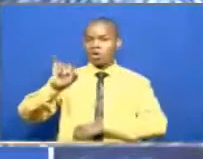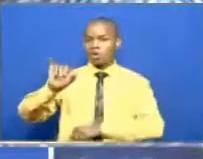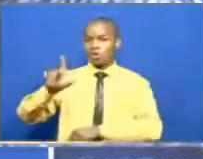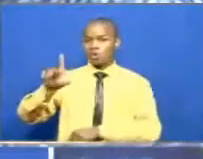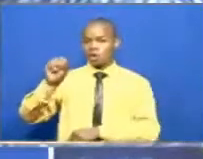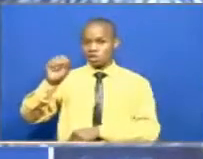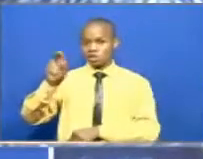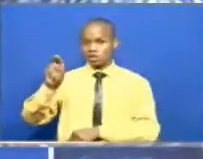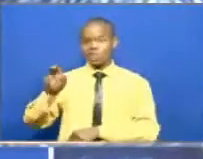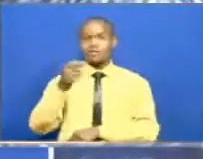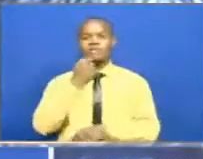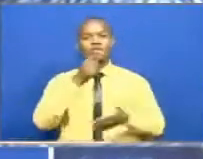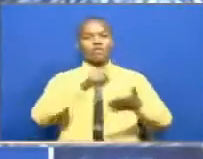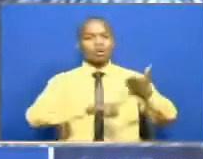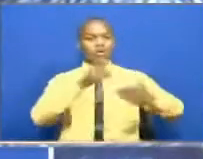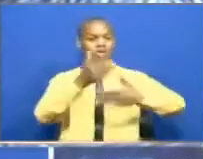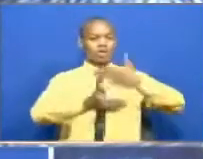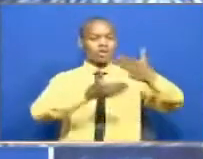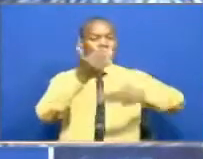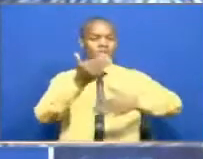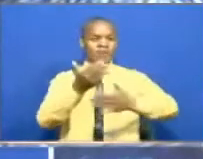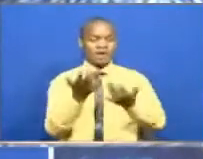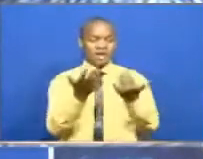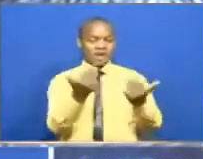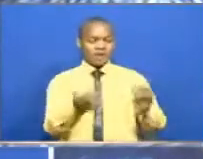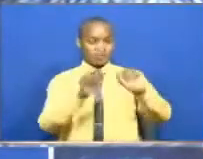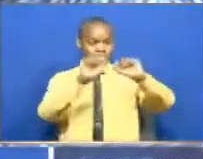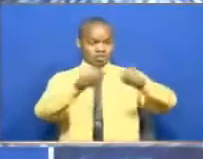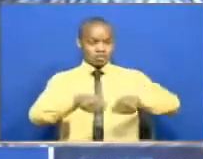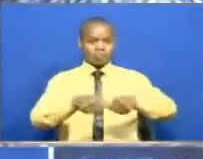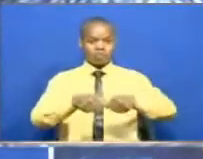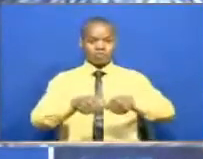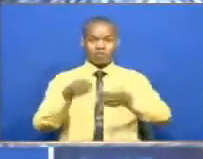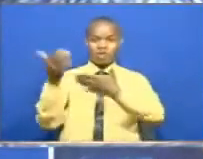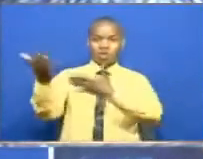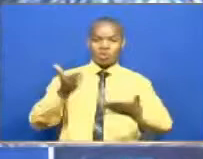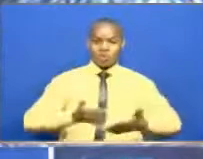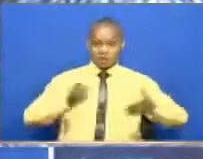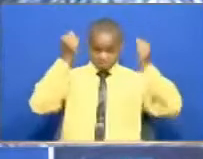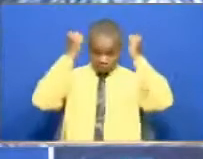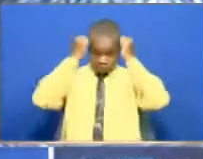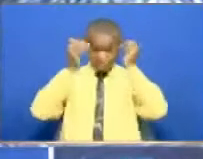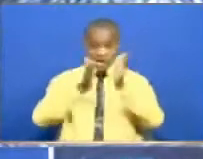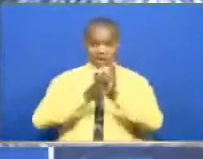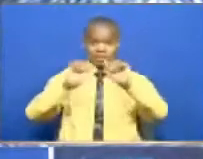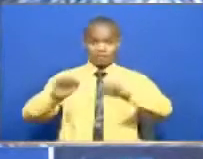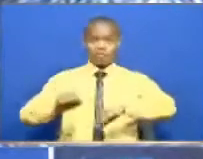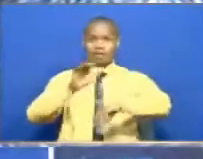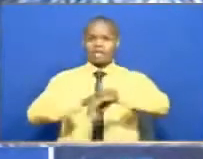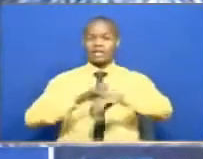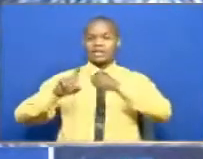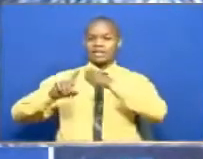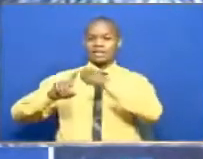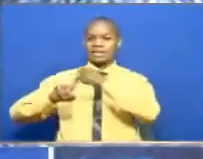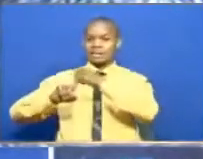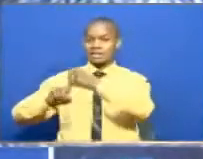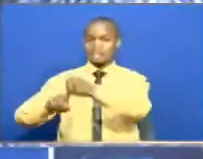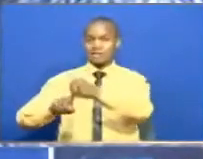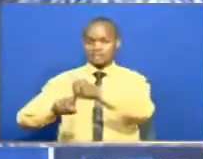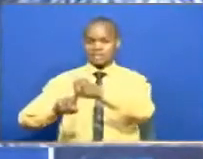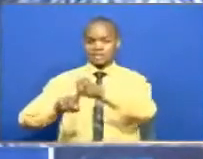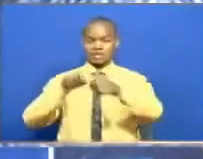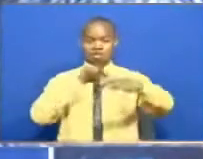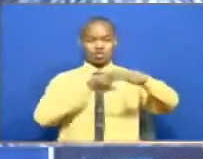that the institution has received the green light to admit learners and is set to receive at least 600 first-year students